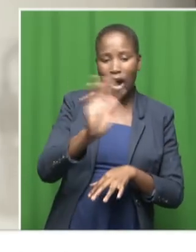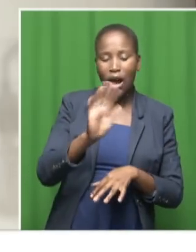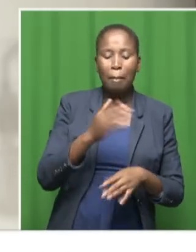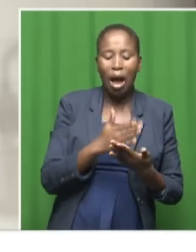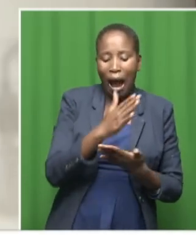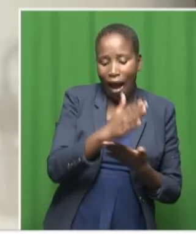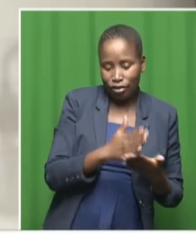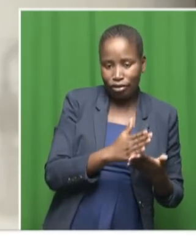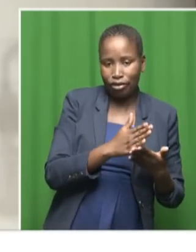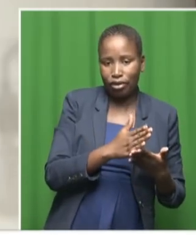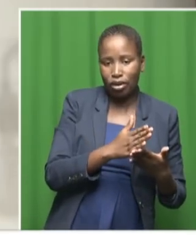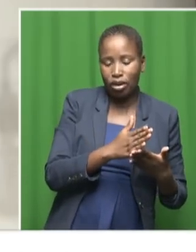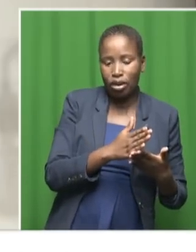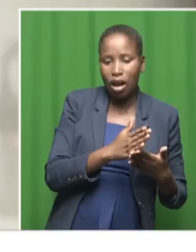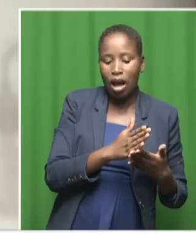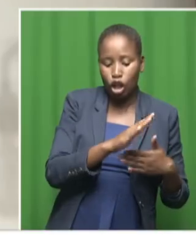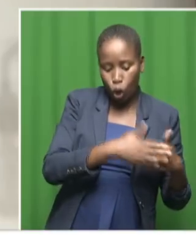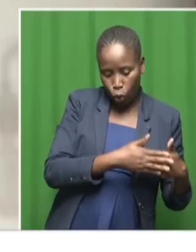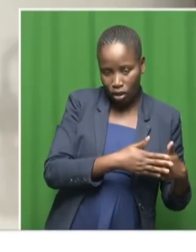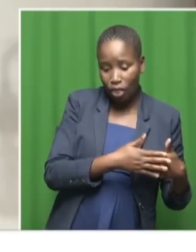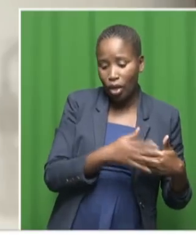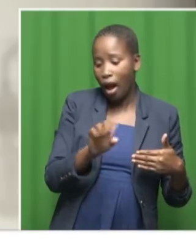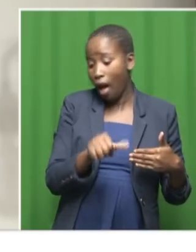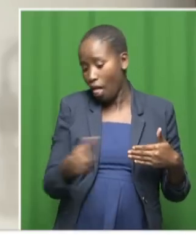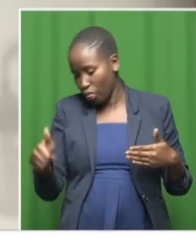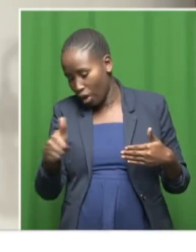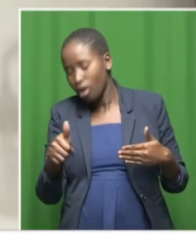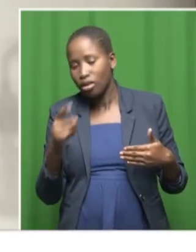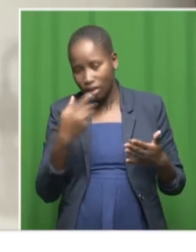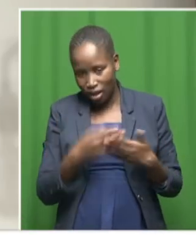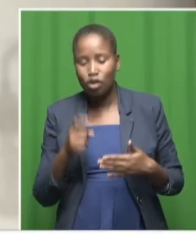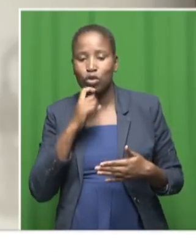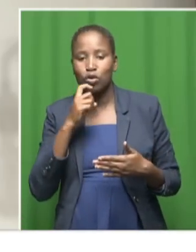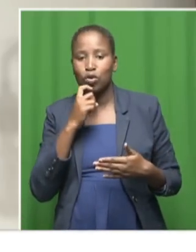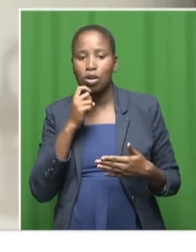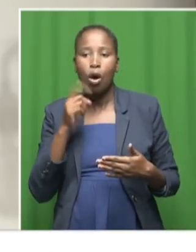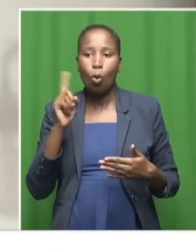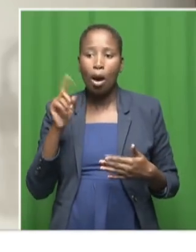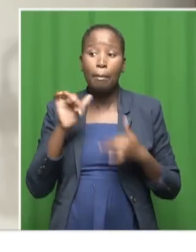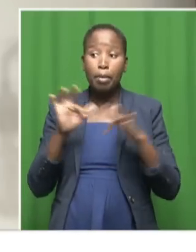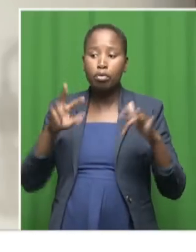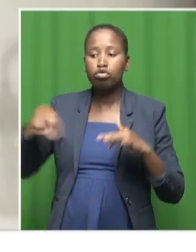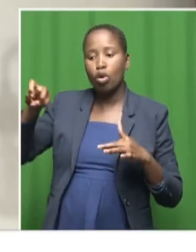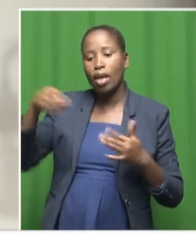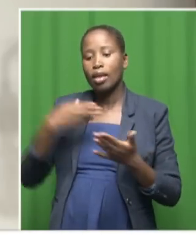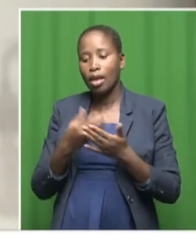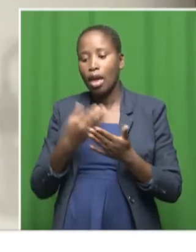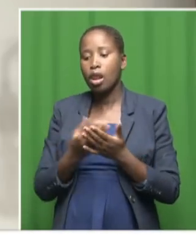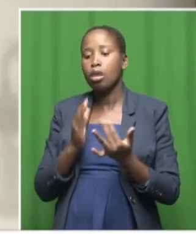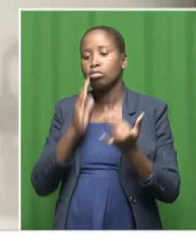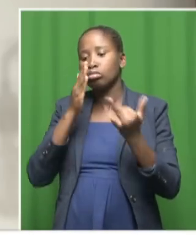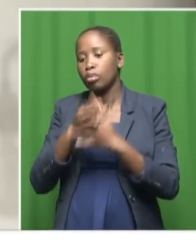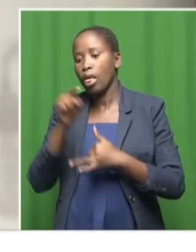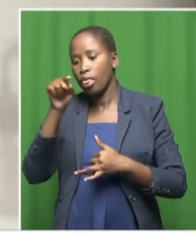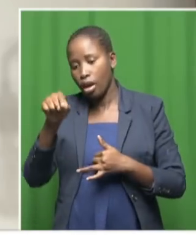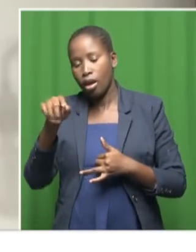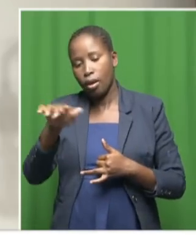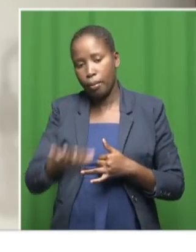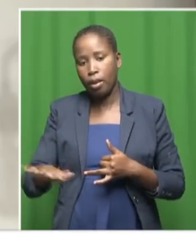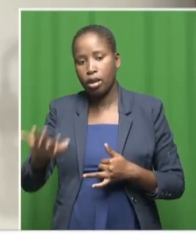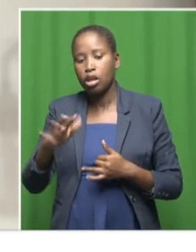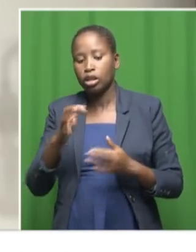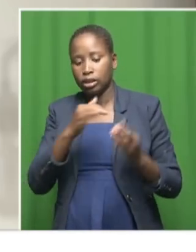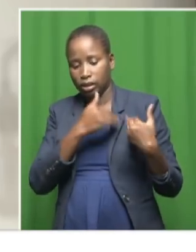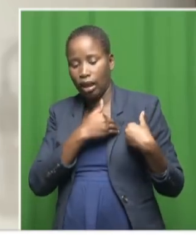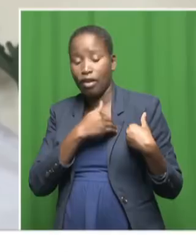actually safe for use. So there are sections and places where residents and tourists can go and experience the beautiful beaches and water in Cape